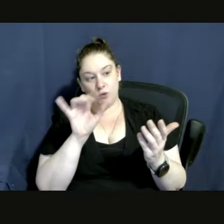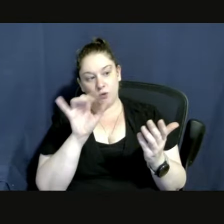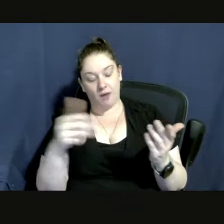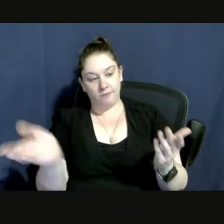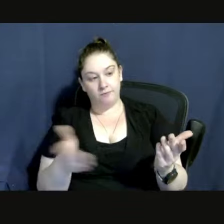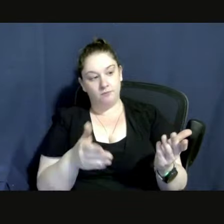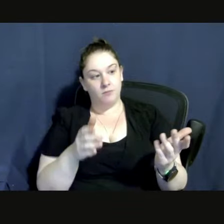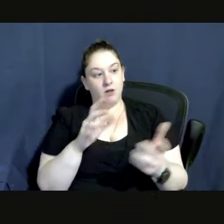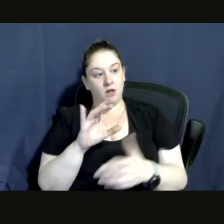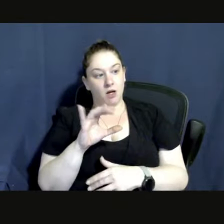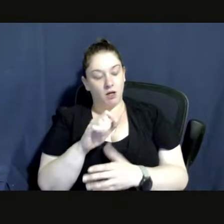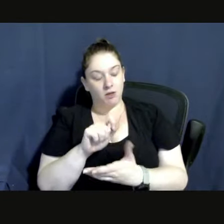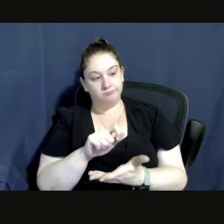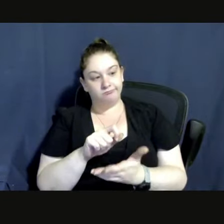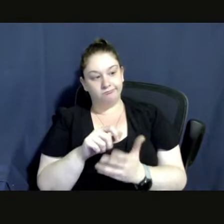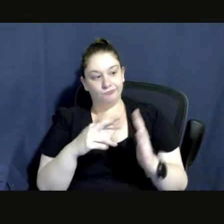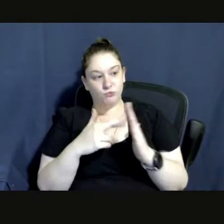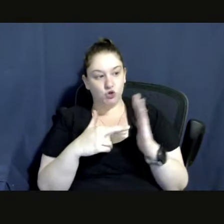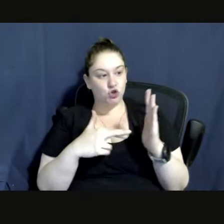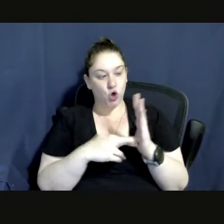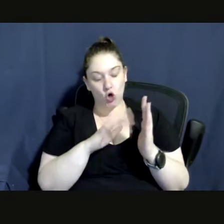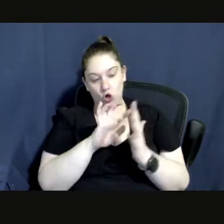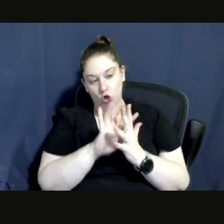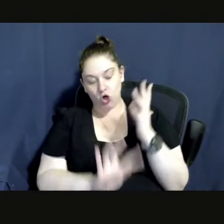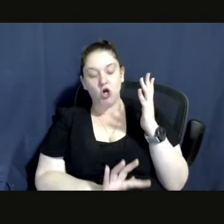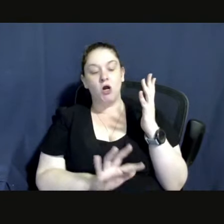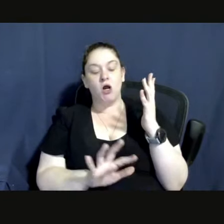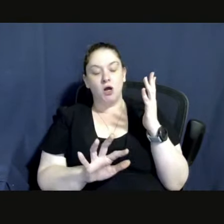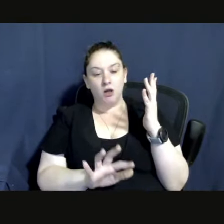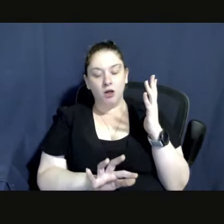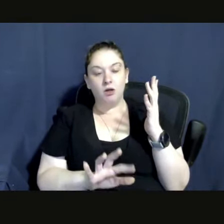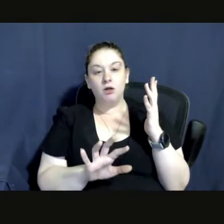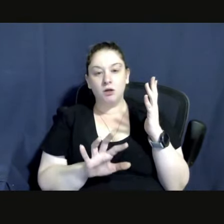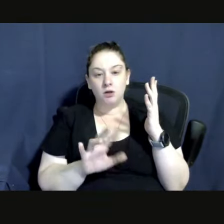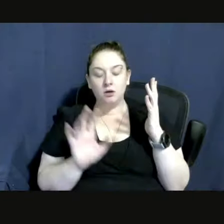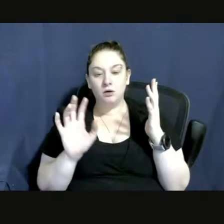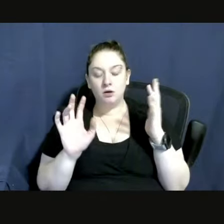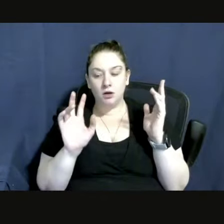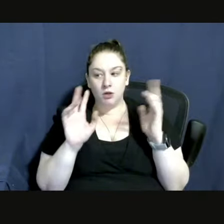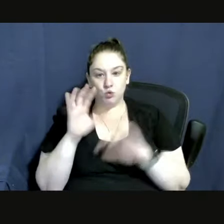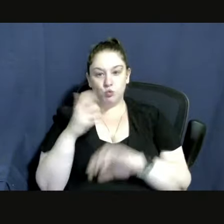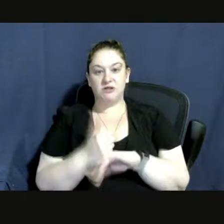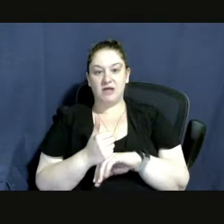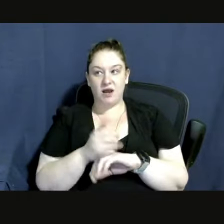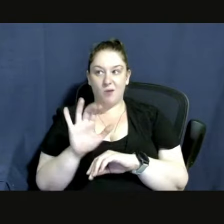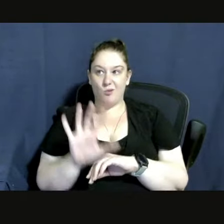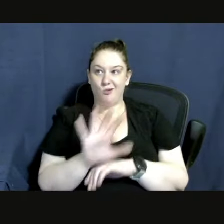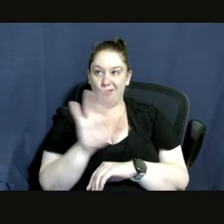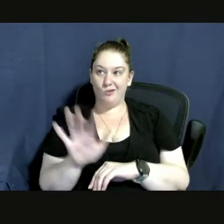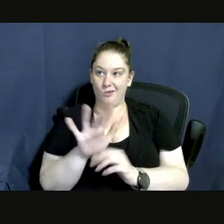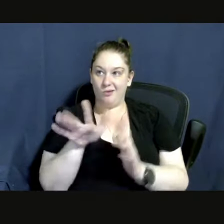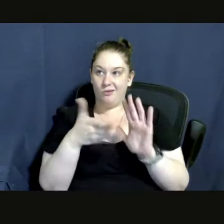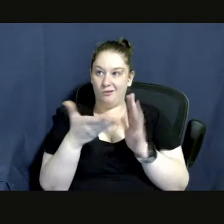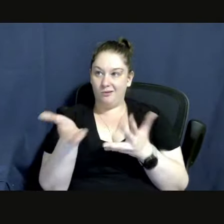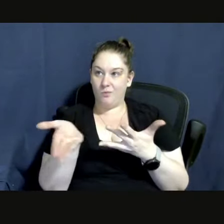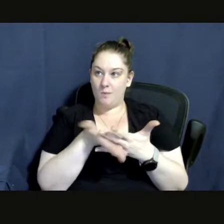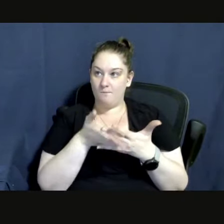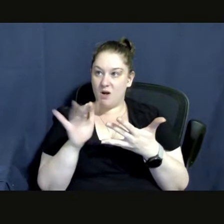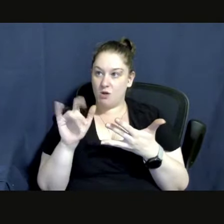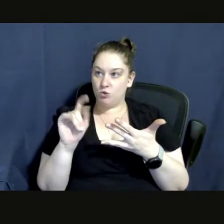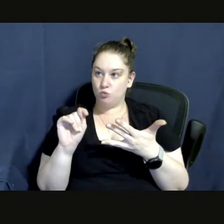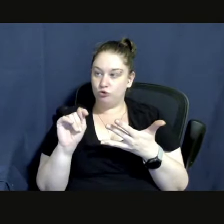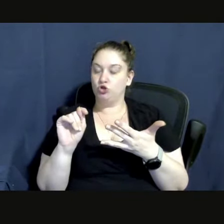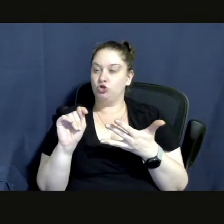charter and some things like that to set us up for, you know, that would be sometime mid-October, you